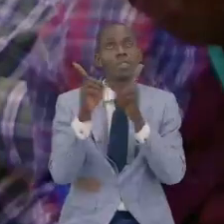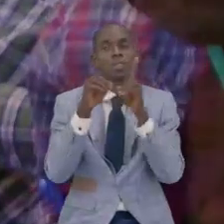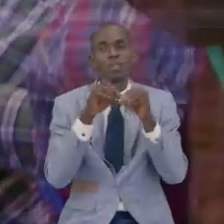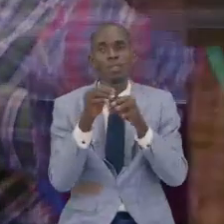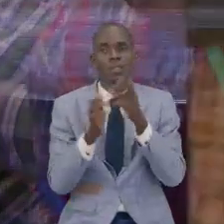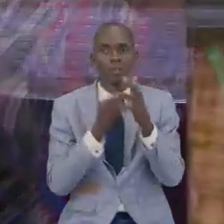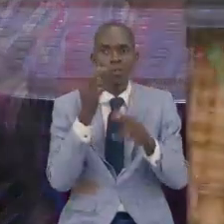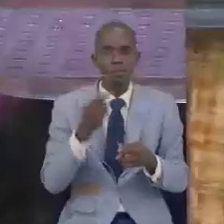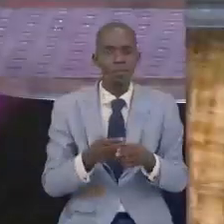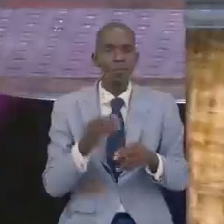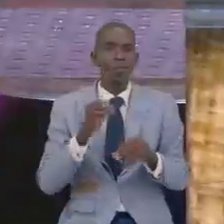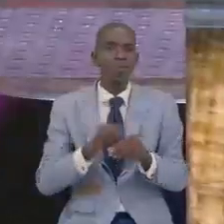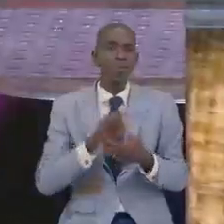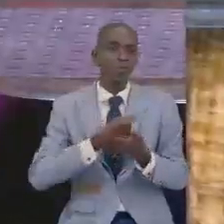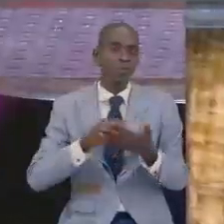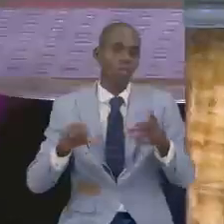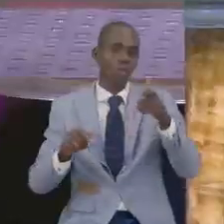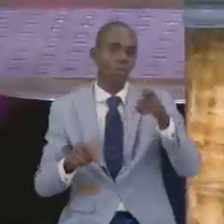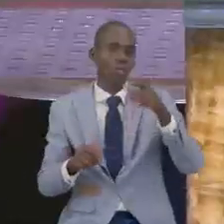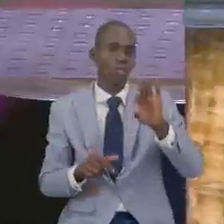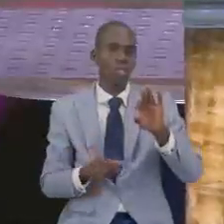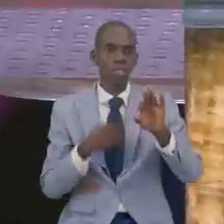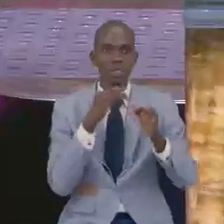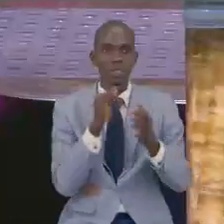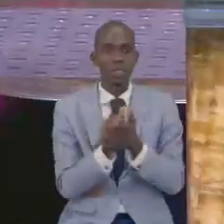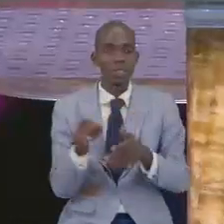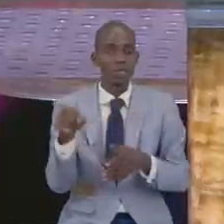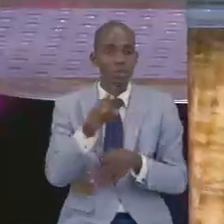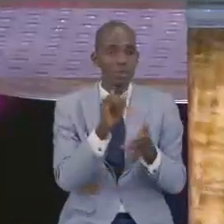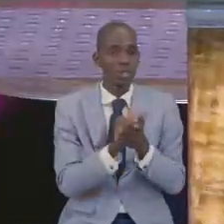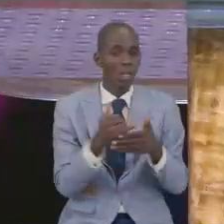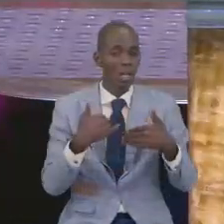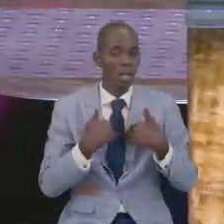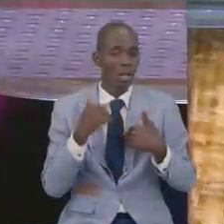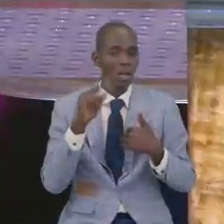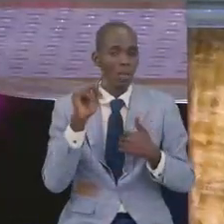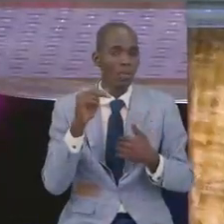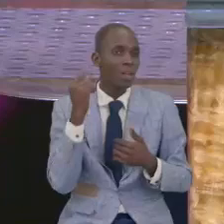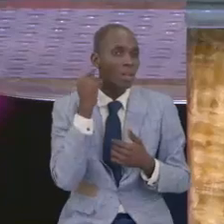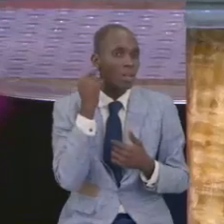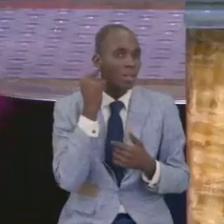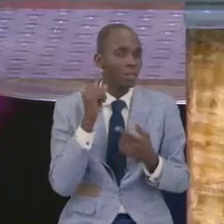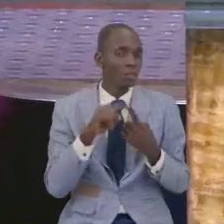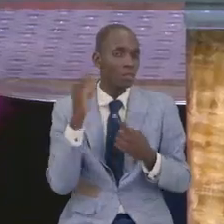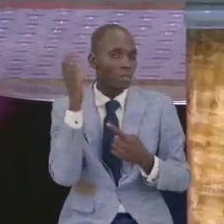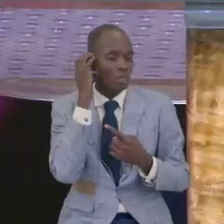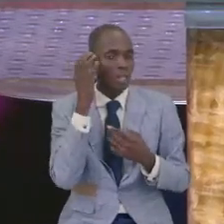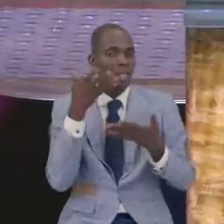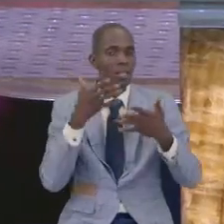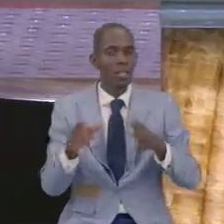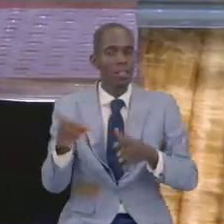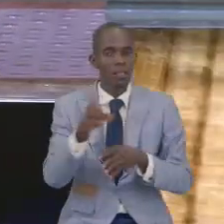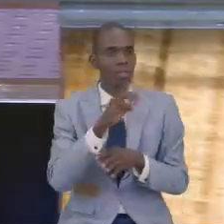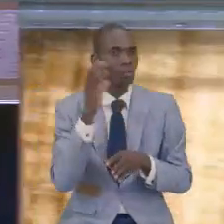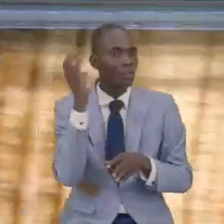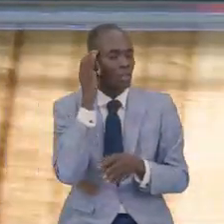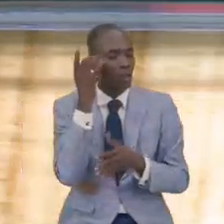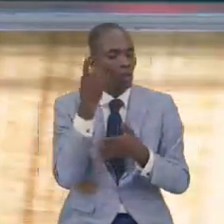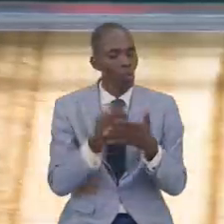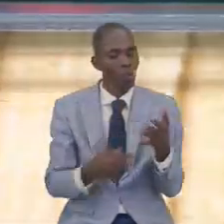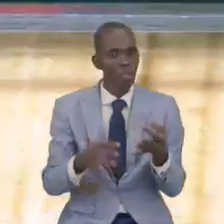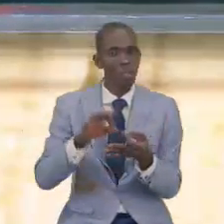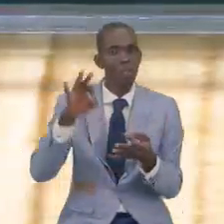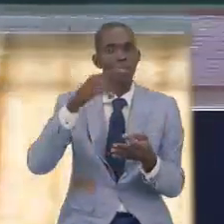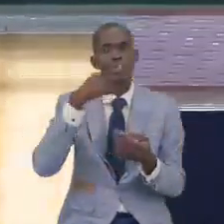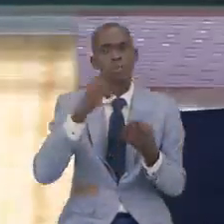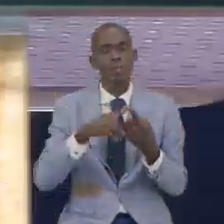verse 29, it says, he that has an ear to hear, let him hear what the Spirit saith